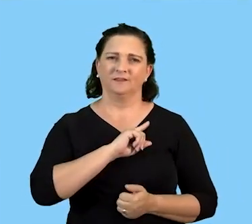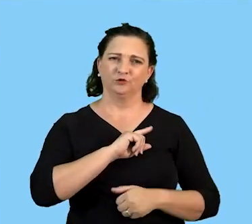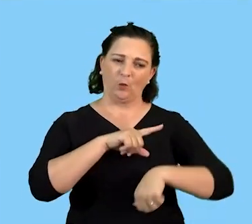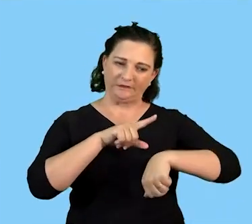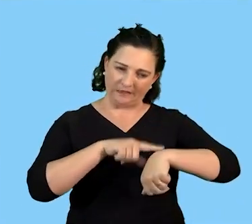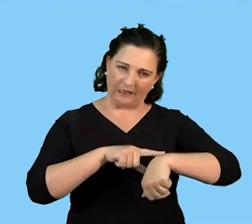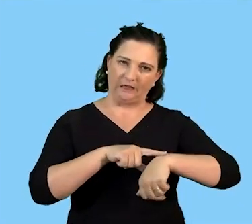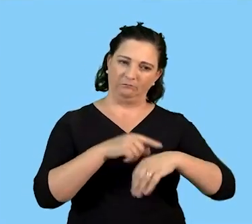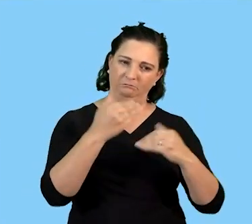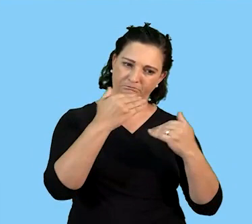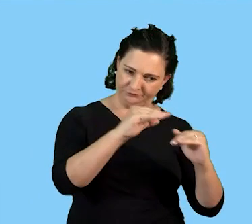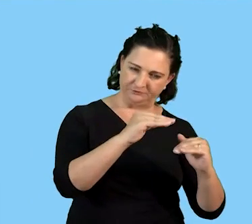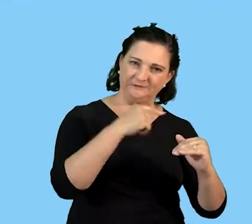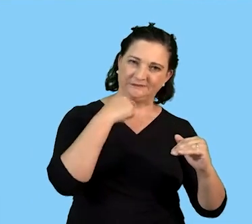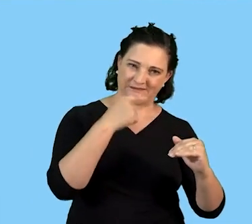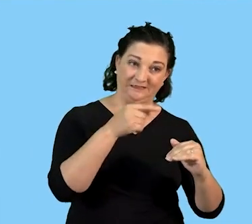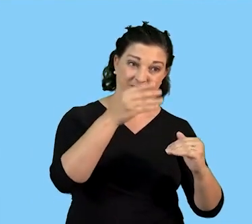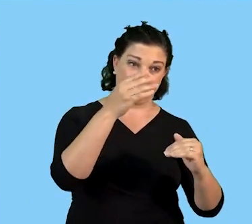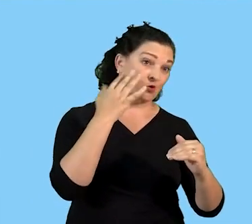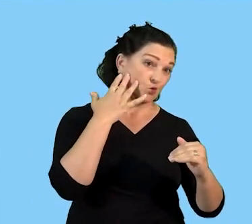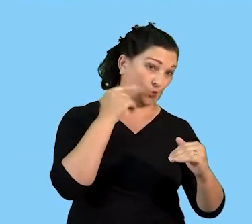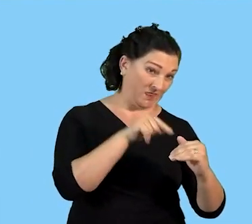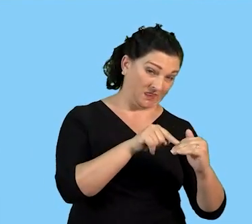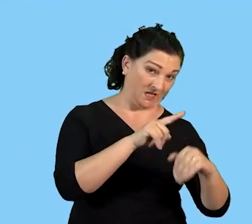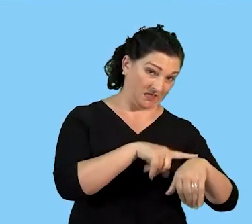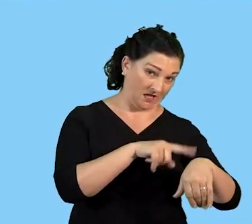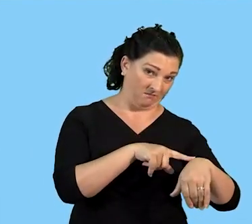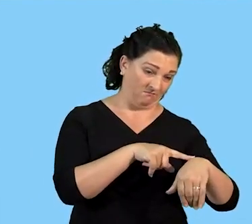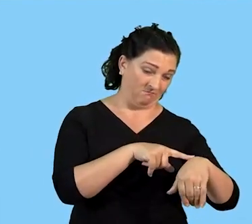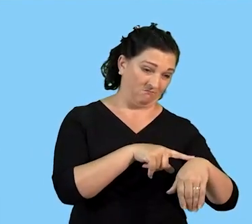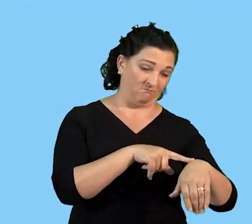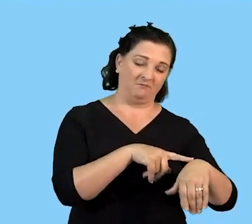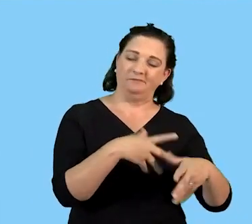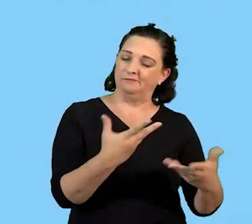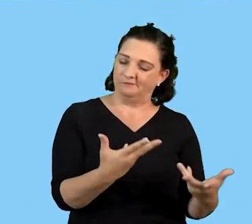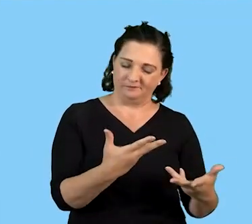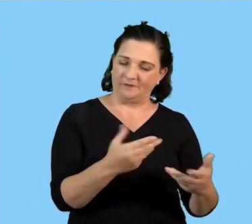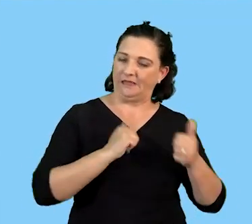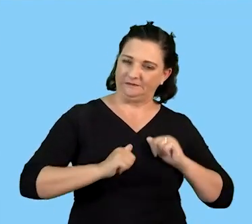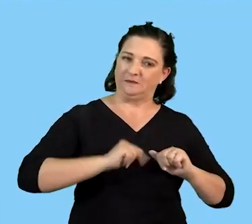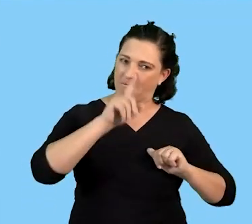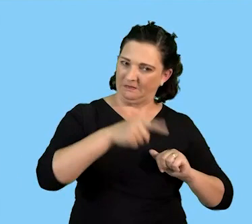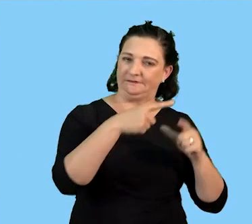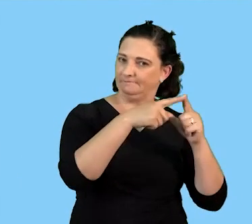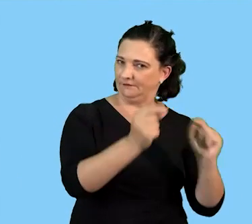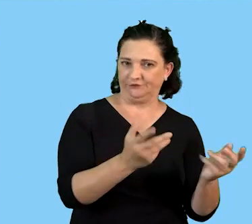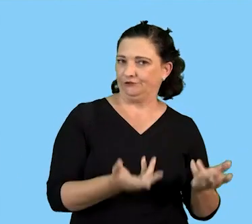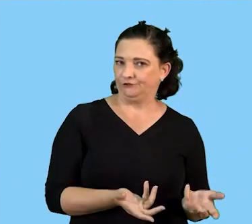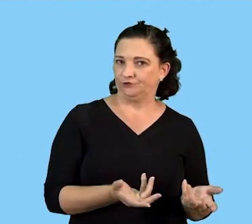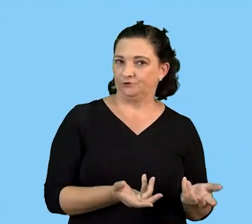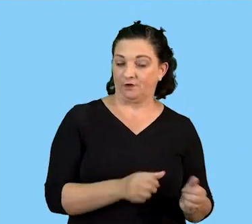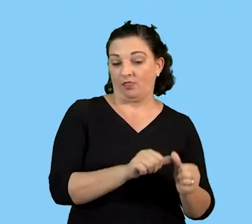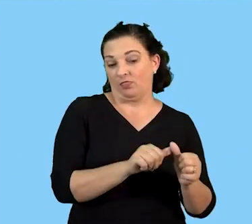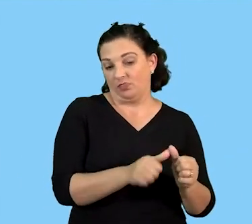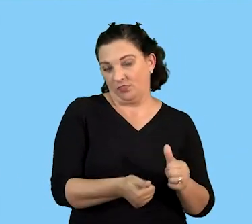frame. Know that by this particular time, this particular activity has to be completed. In order for us